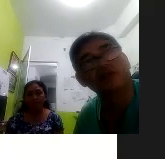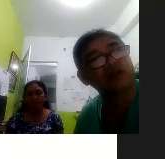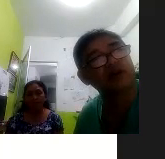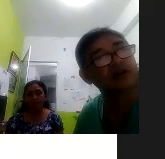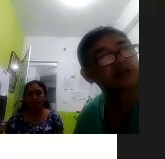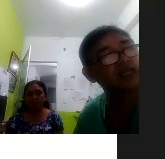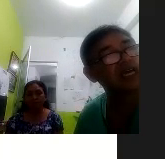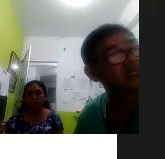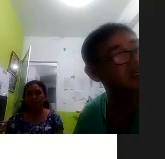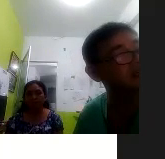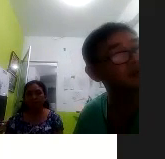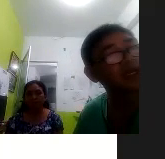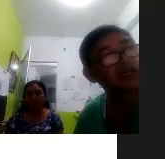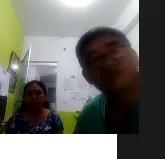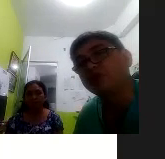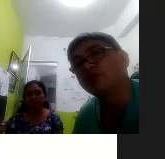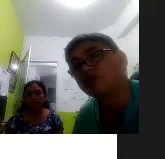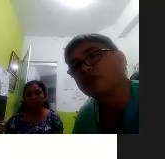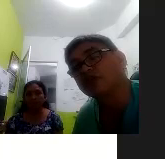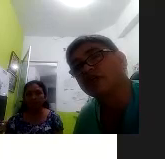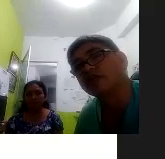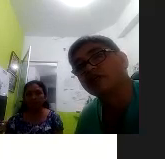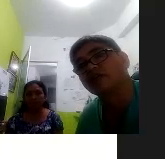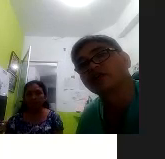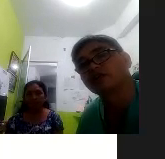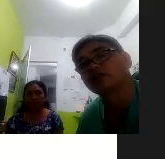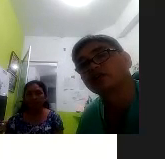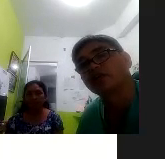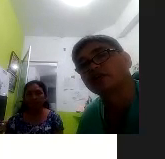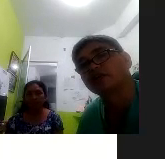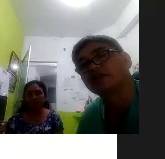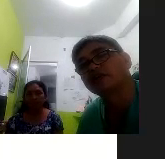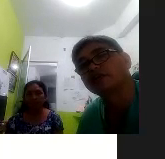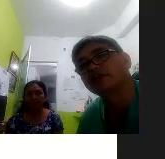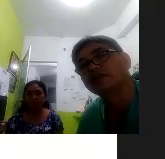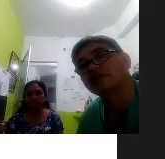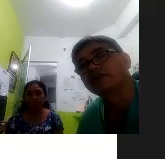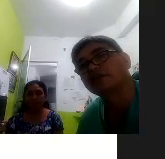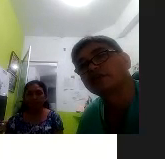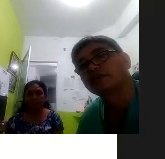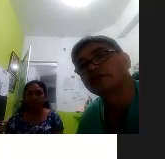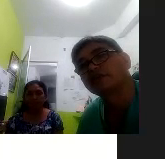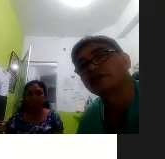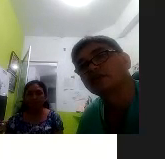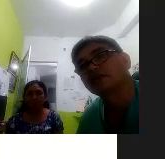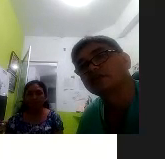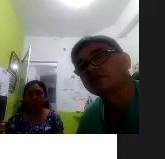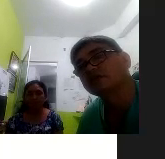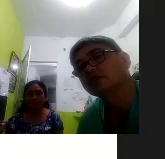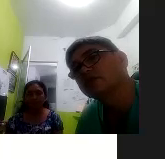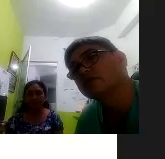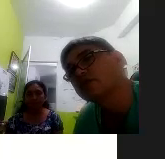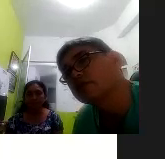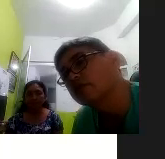not any spiritual connection with that. And then a